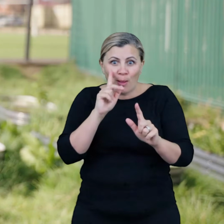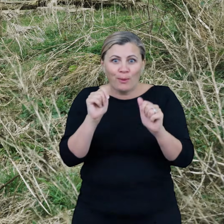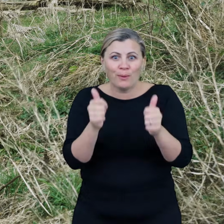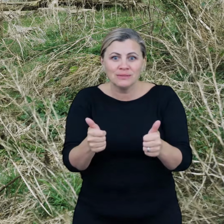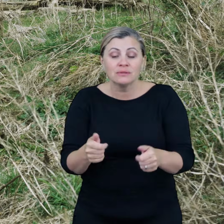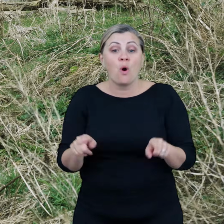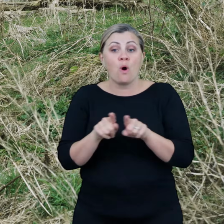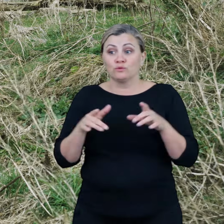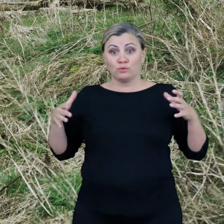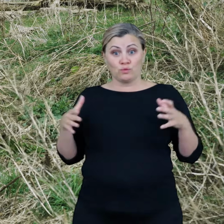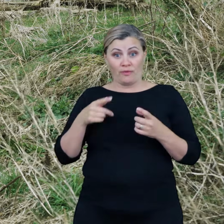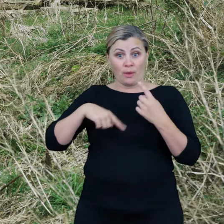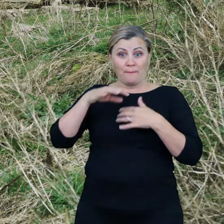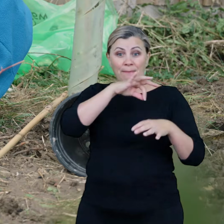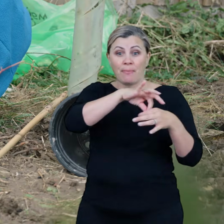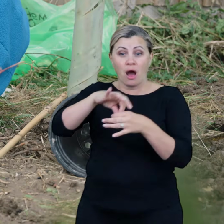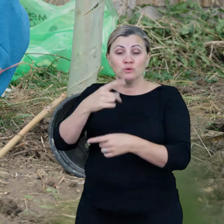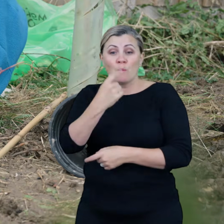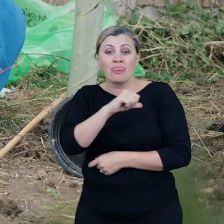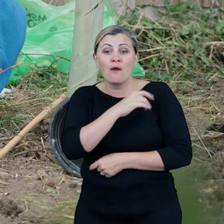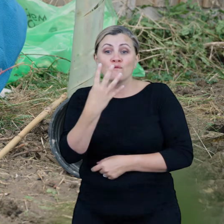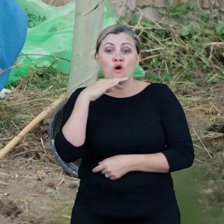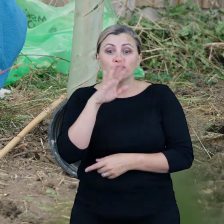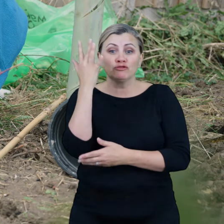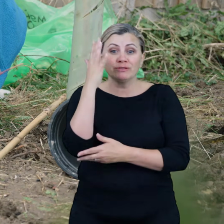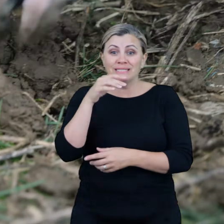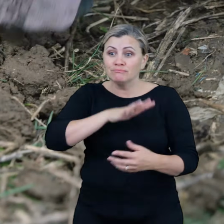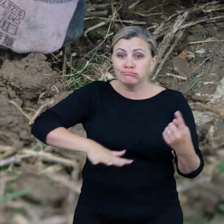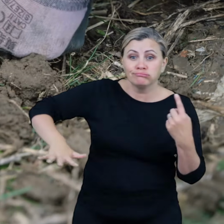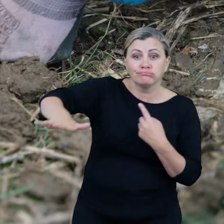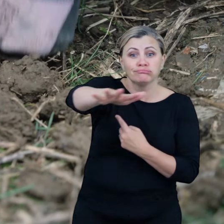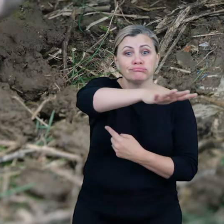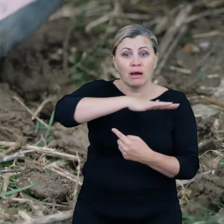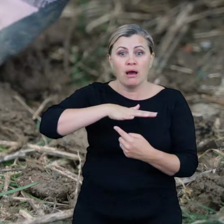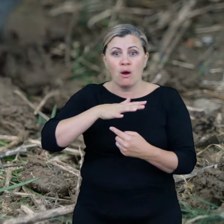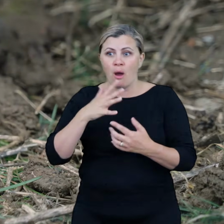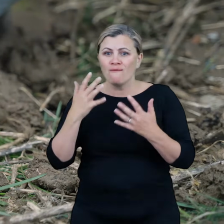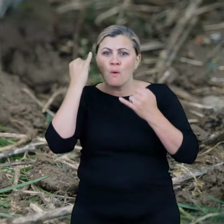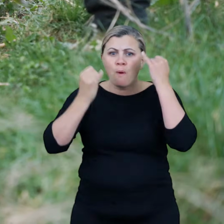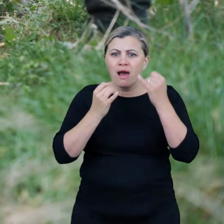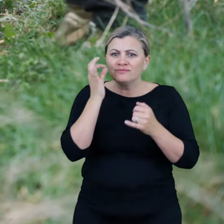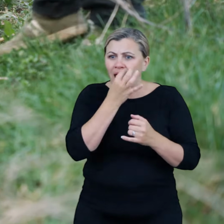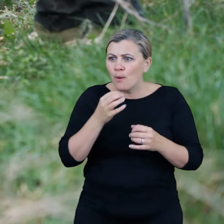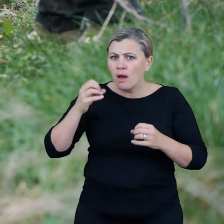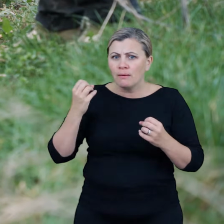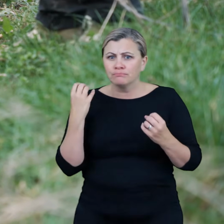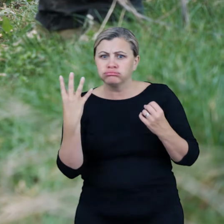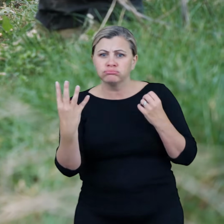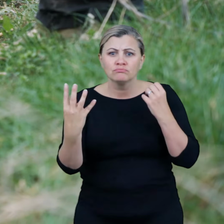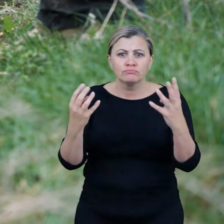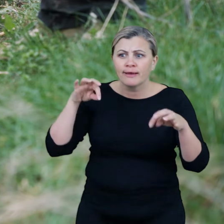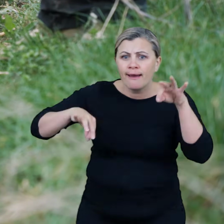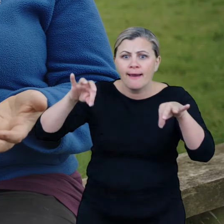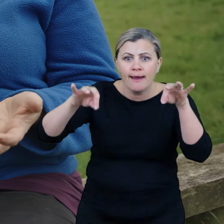there. Together we've planted 1,400 trees and over 2,000 square metres of wildflower